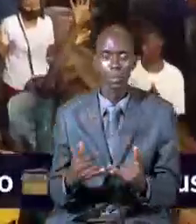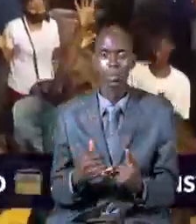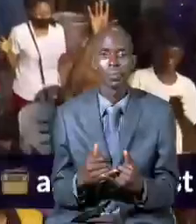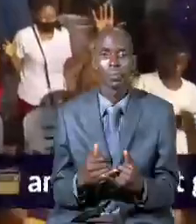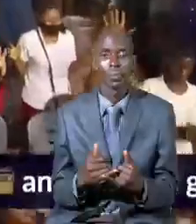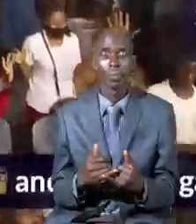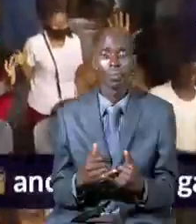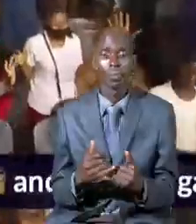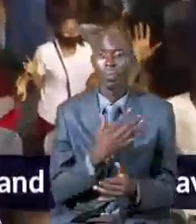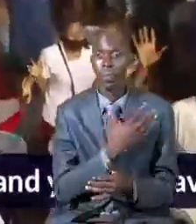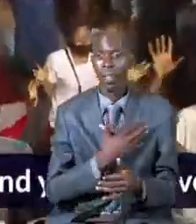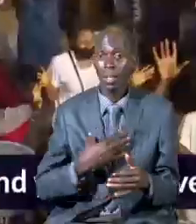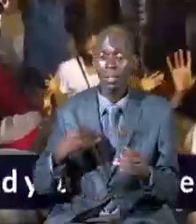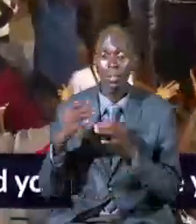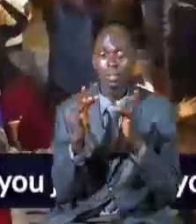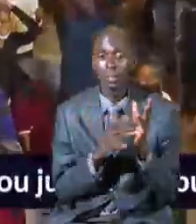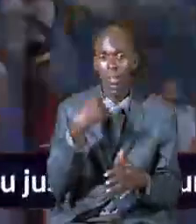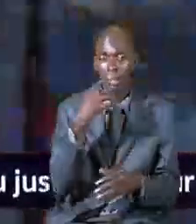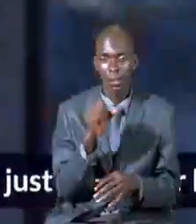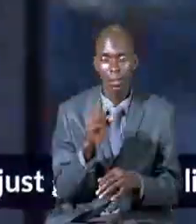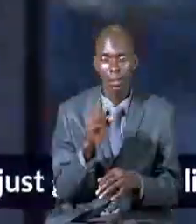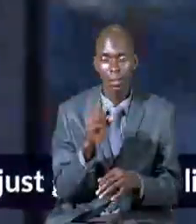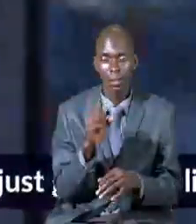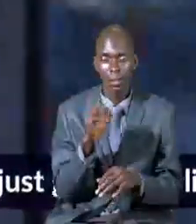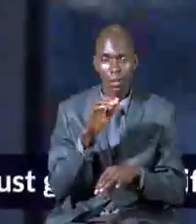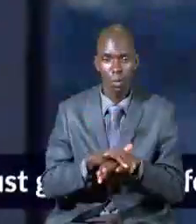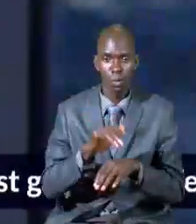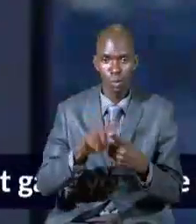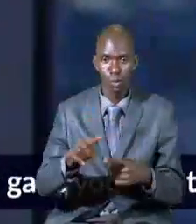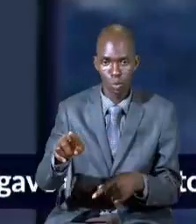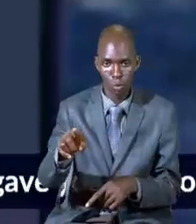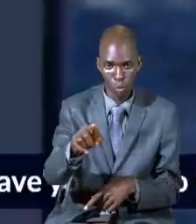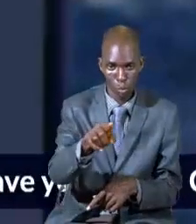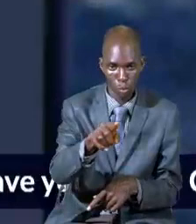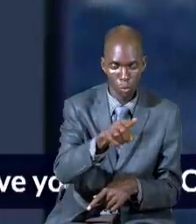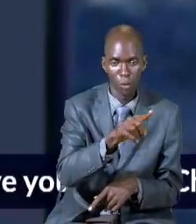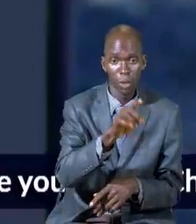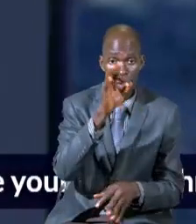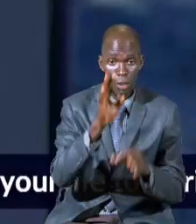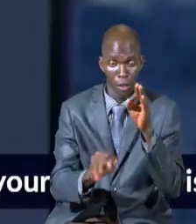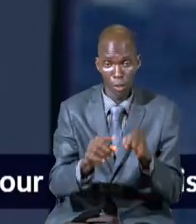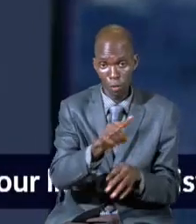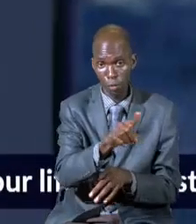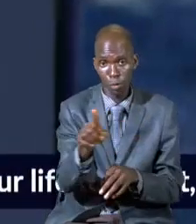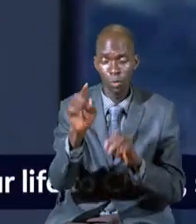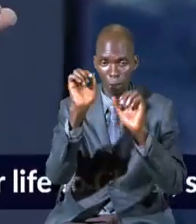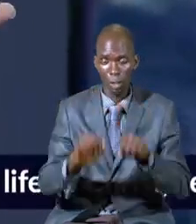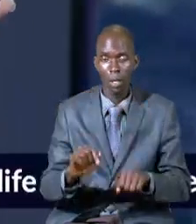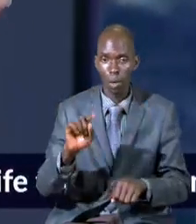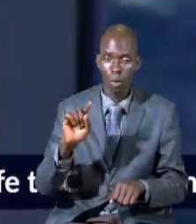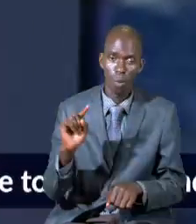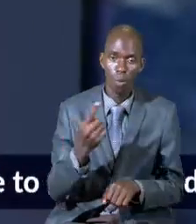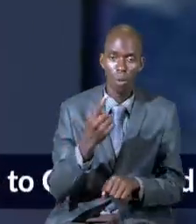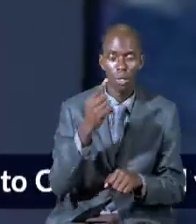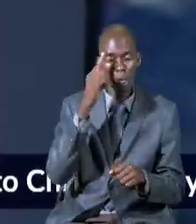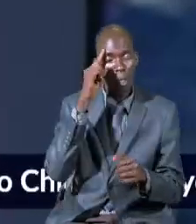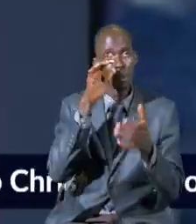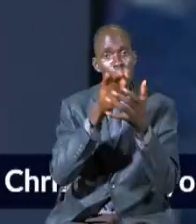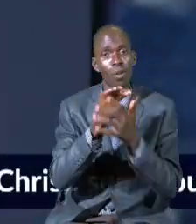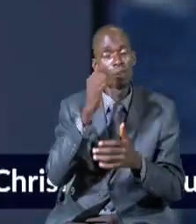And Jesus says unto you, if you can only believe, all things